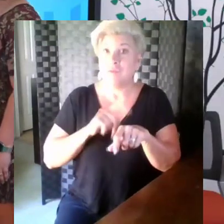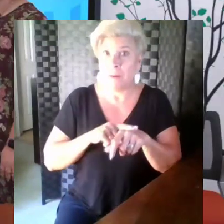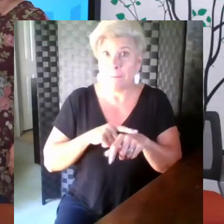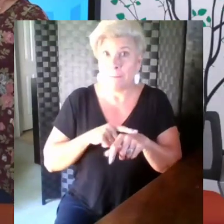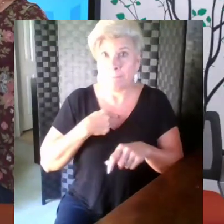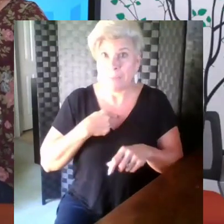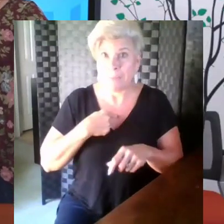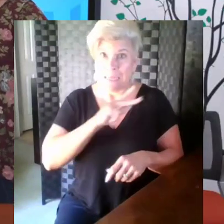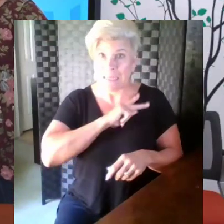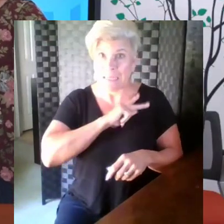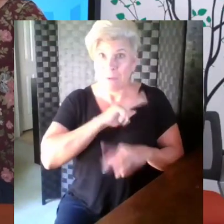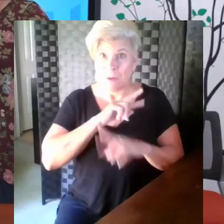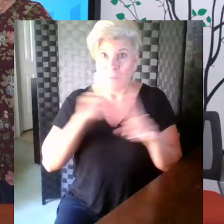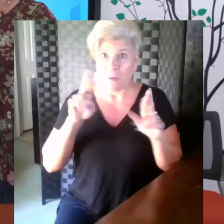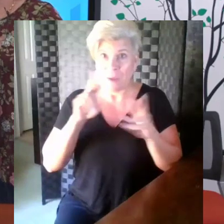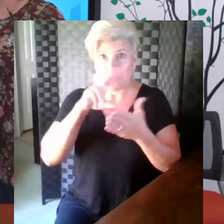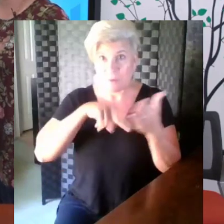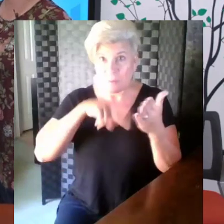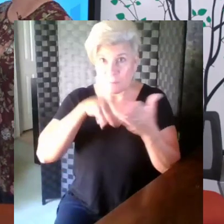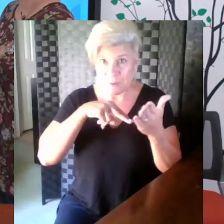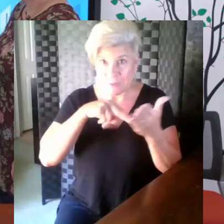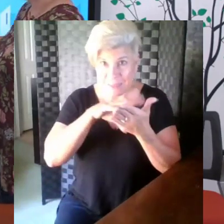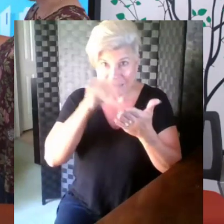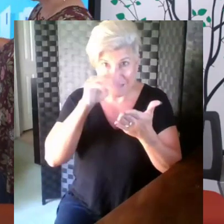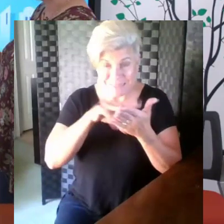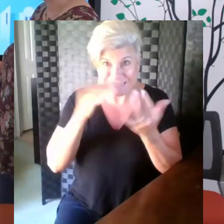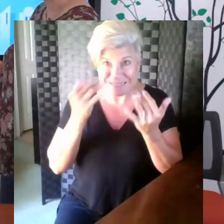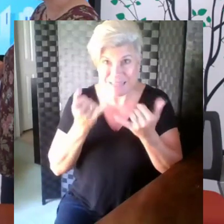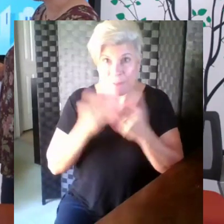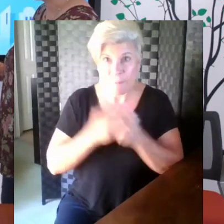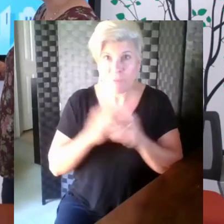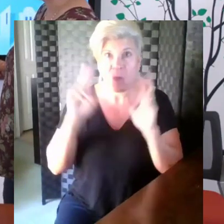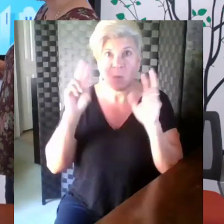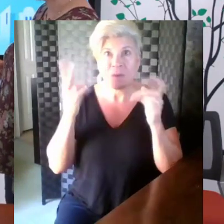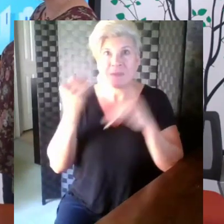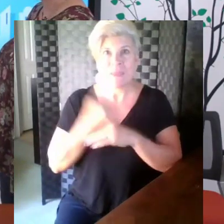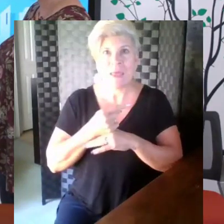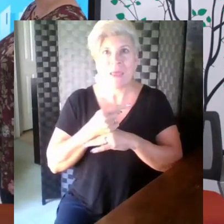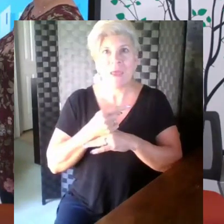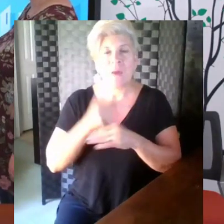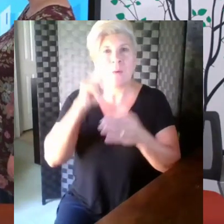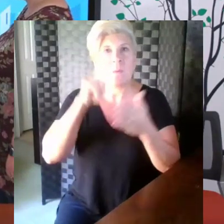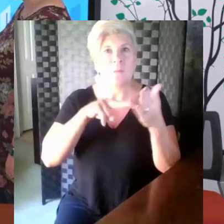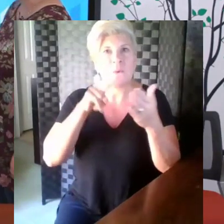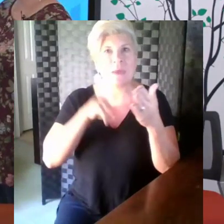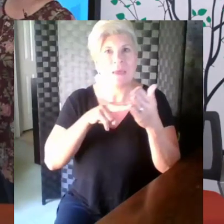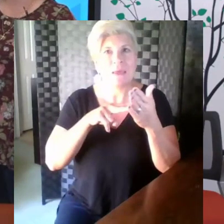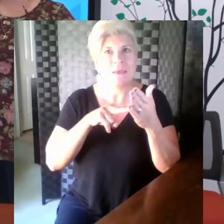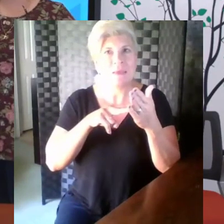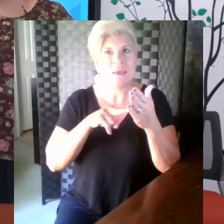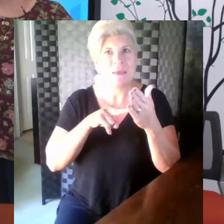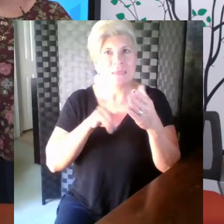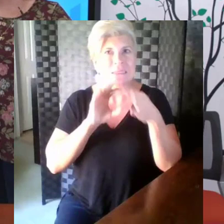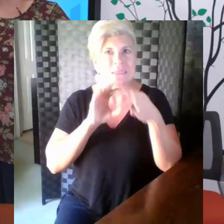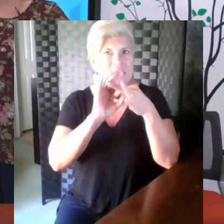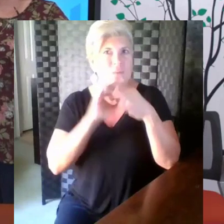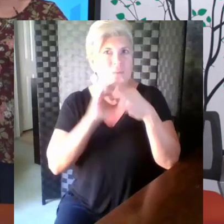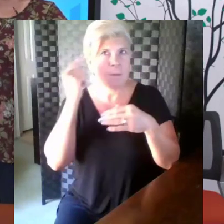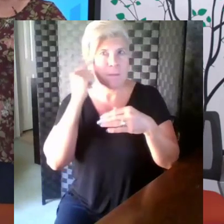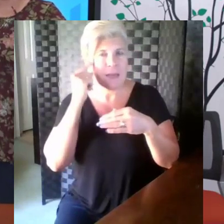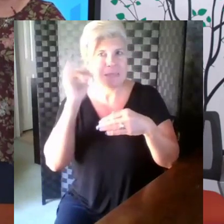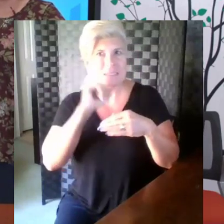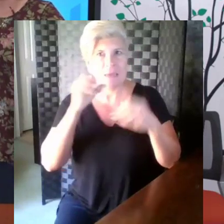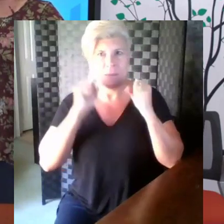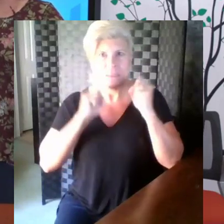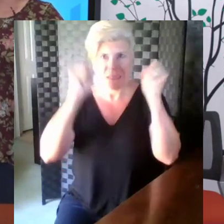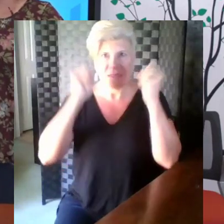Mrs. Kinman, and we are ready for a reading lesson today. My quote for today is, "Reading is to the mind what exercise is to